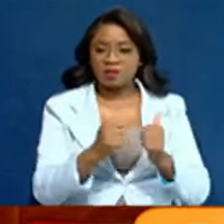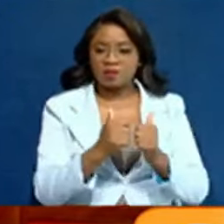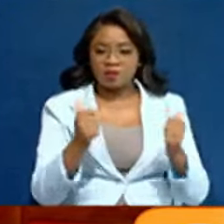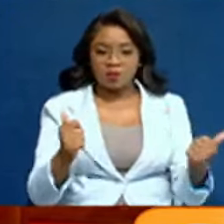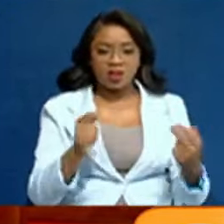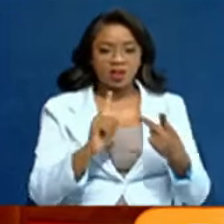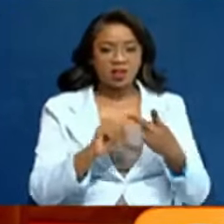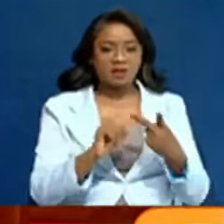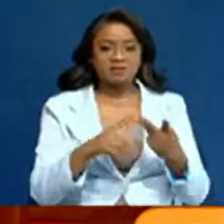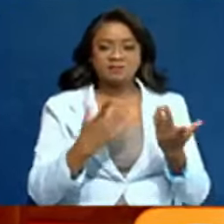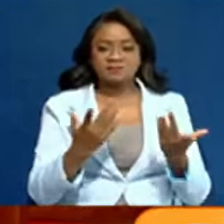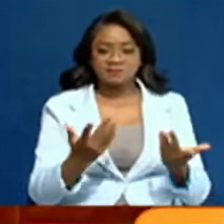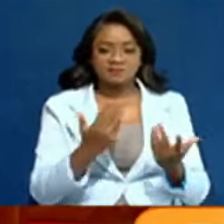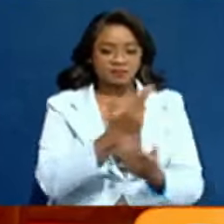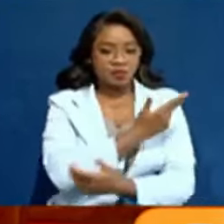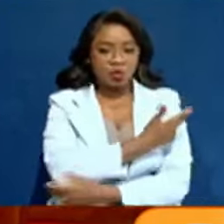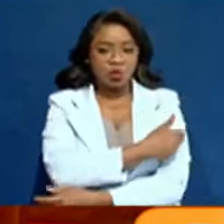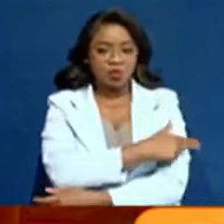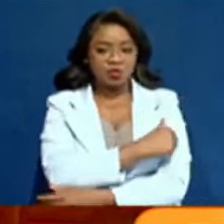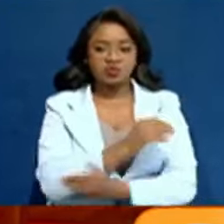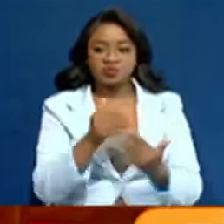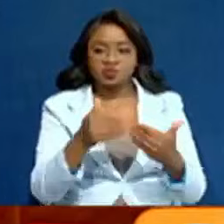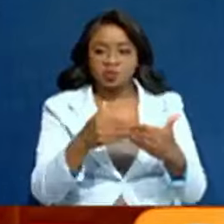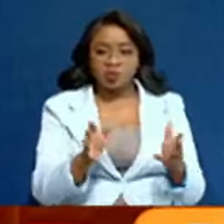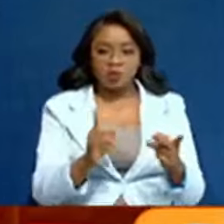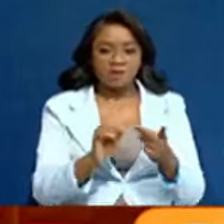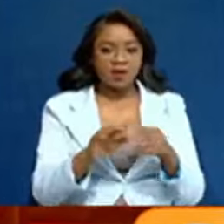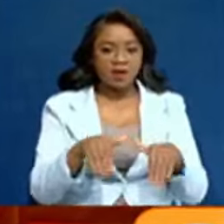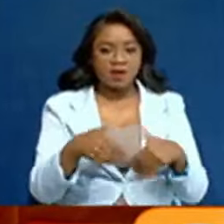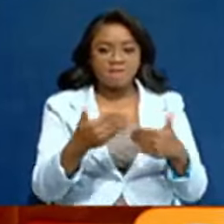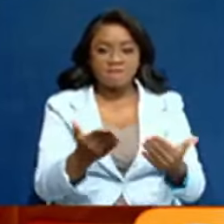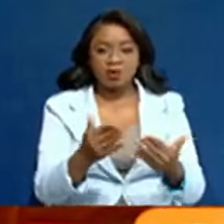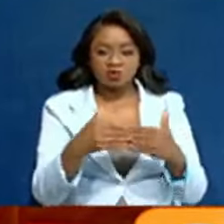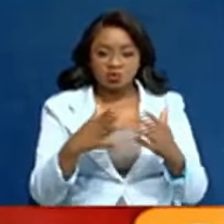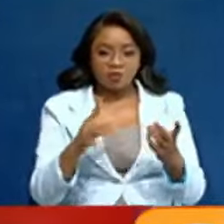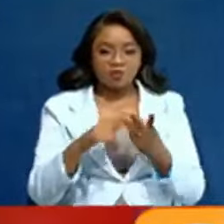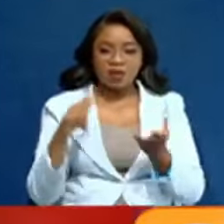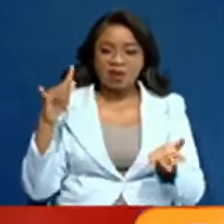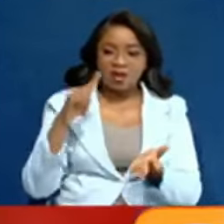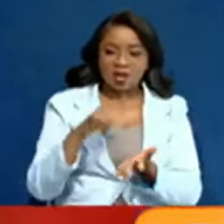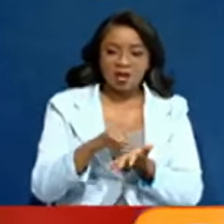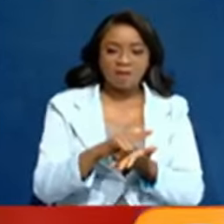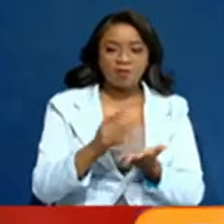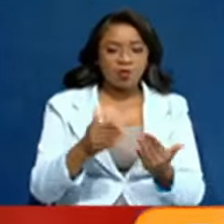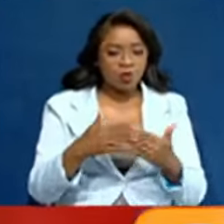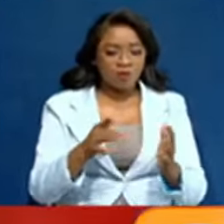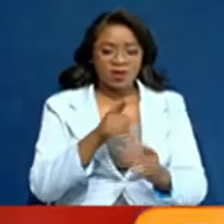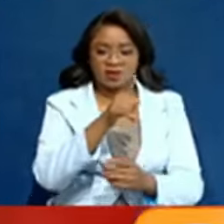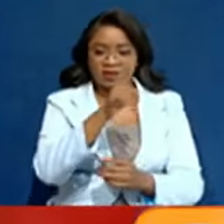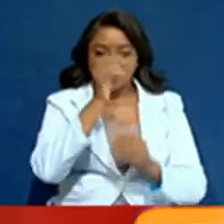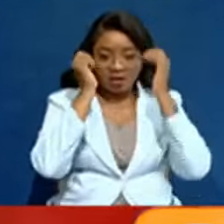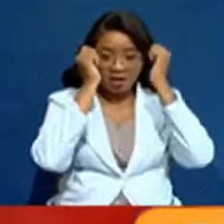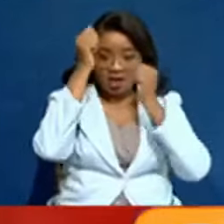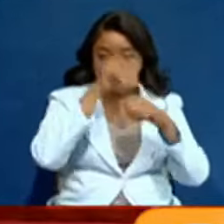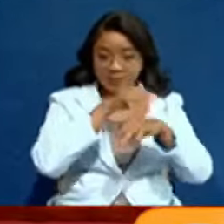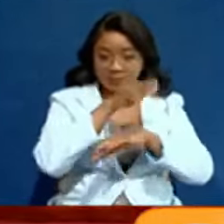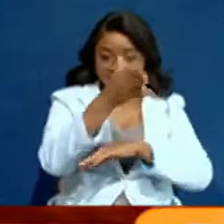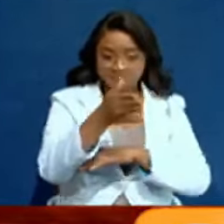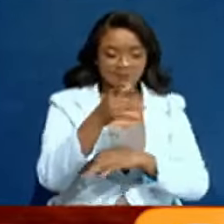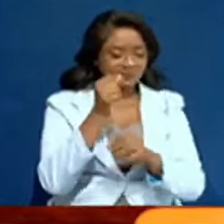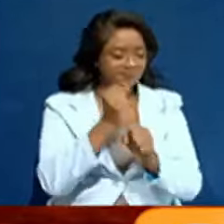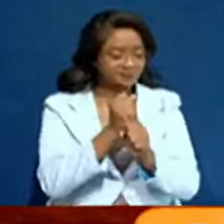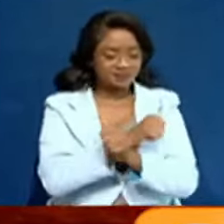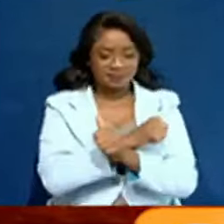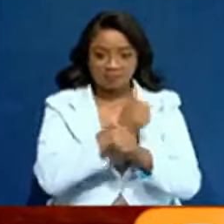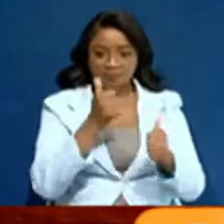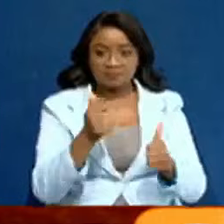Hostels have been opened. The ports have been opened. The airport has actually been opened. Kanja has an extensive career, having